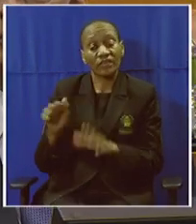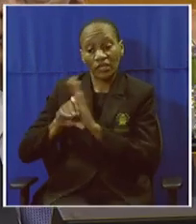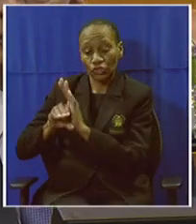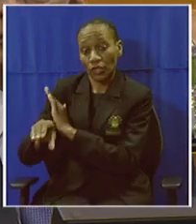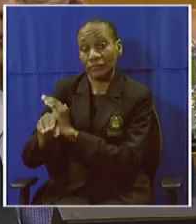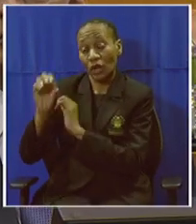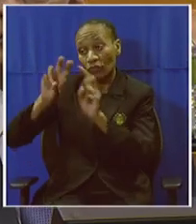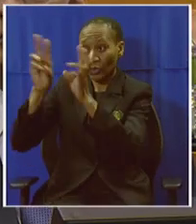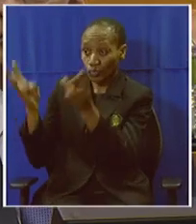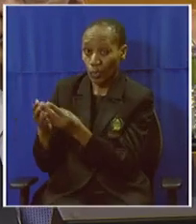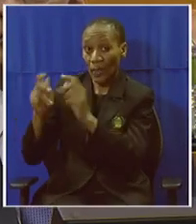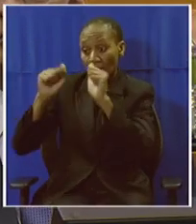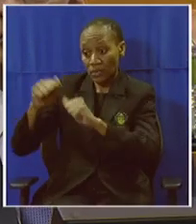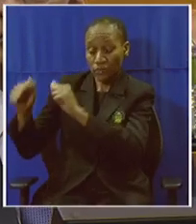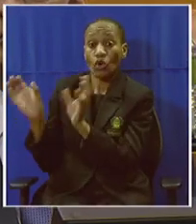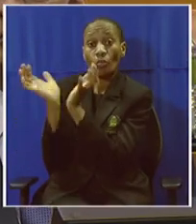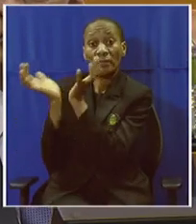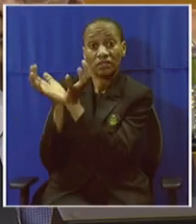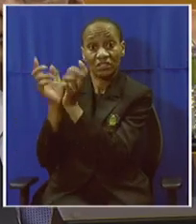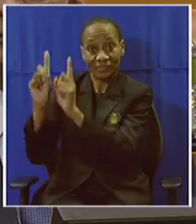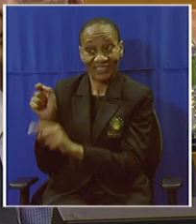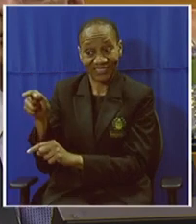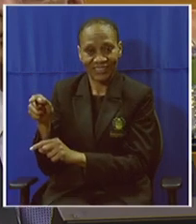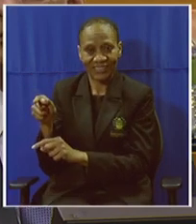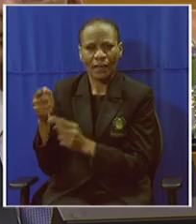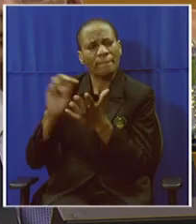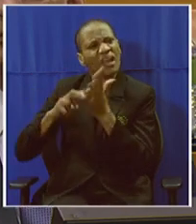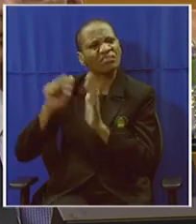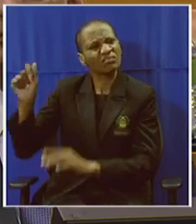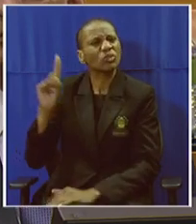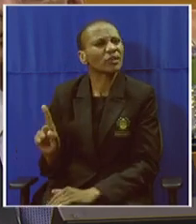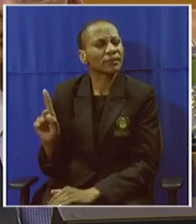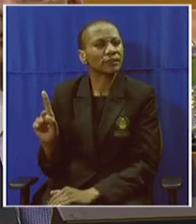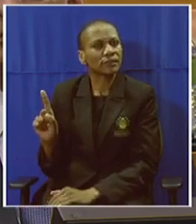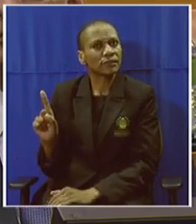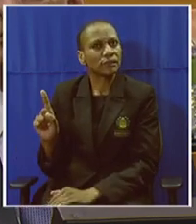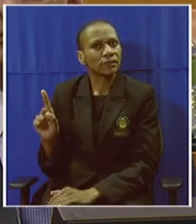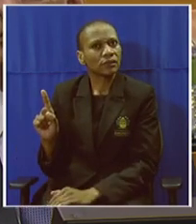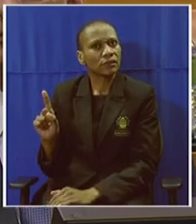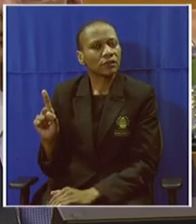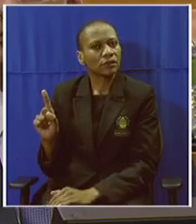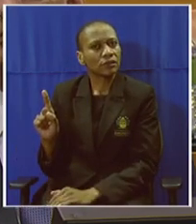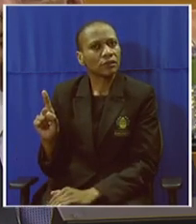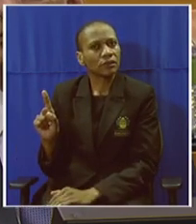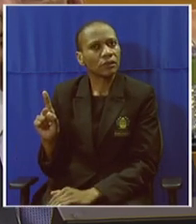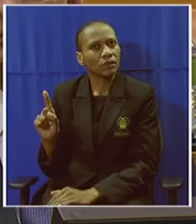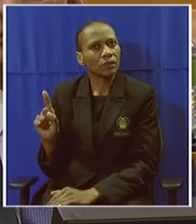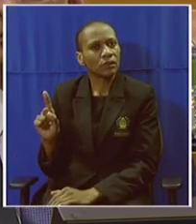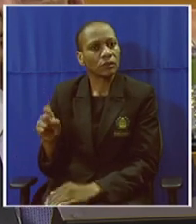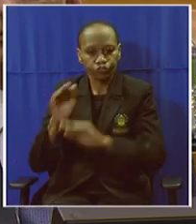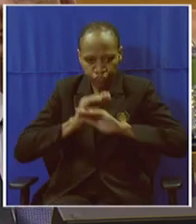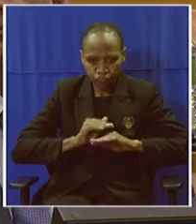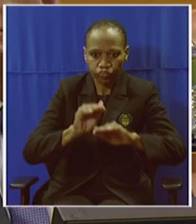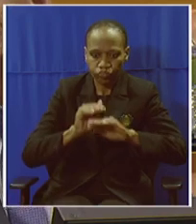of the Global TB Caucus is intended, amongst others, to raise awareness